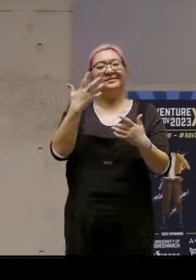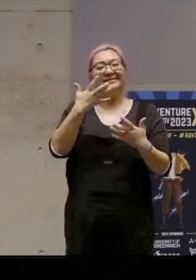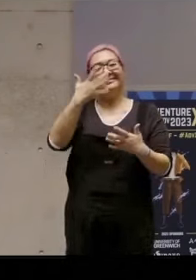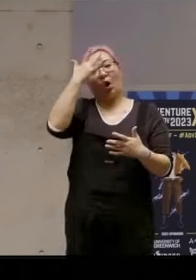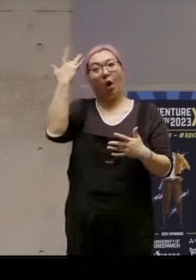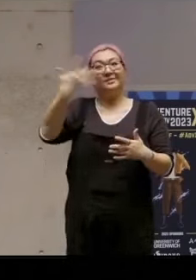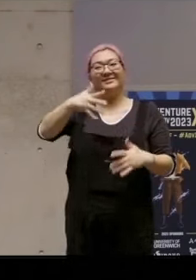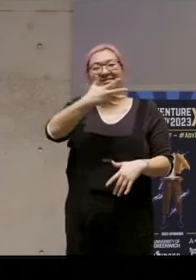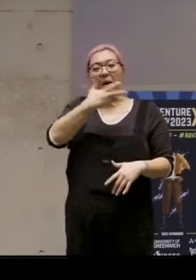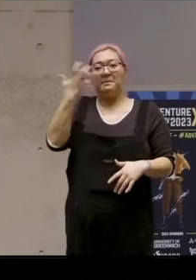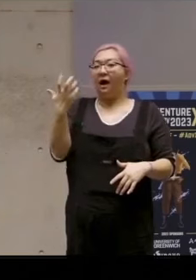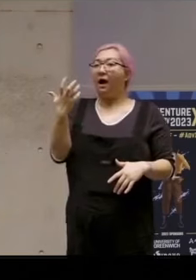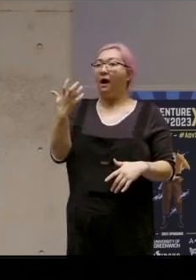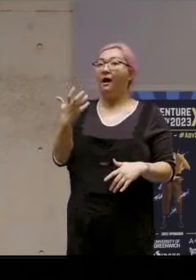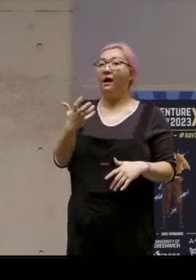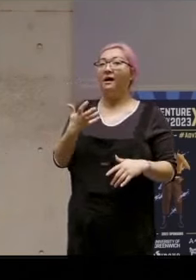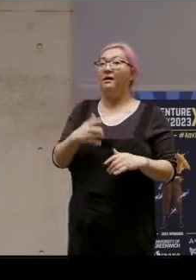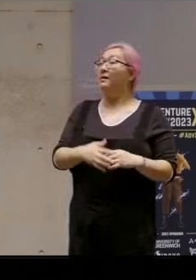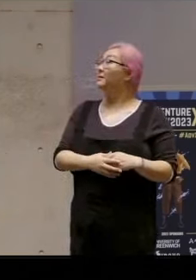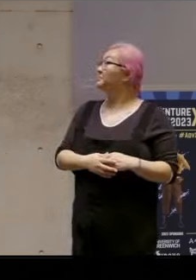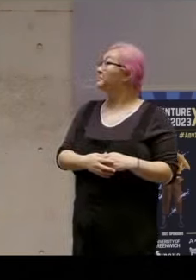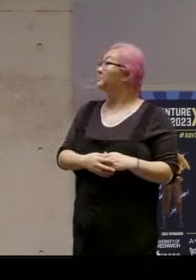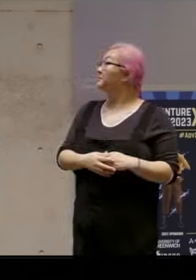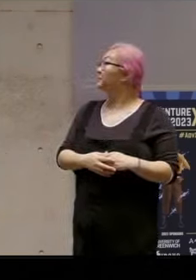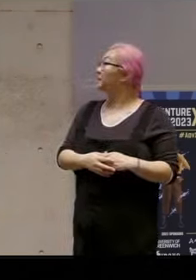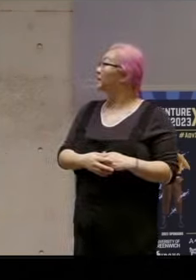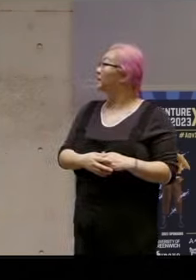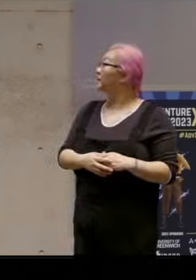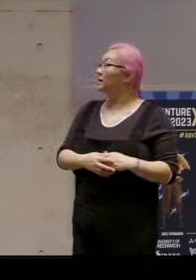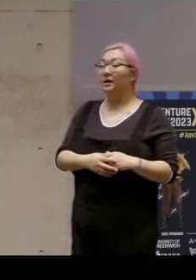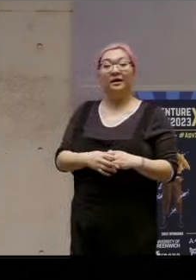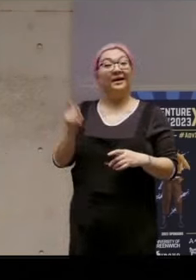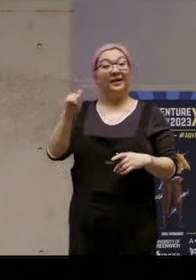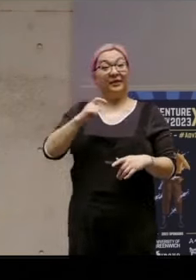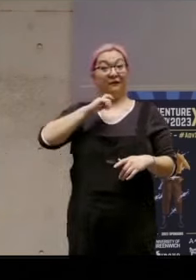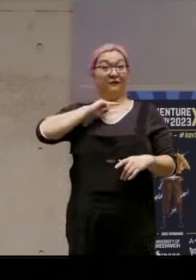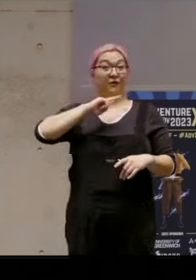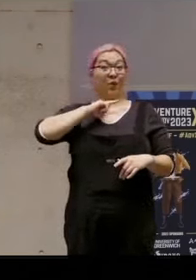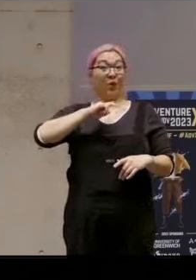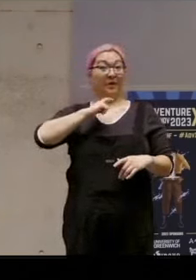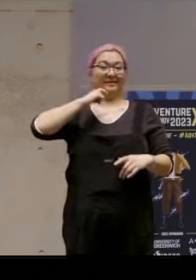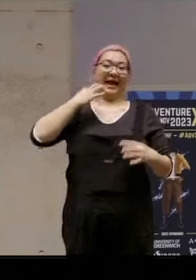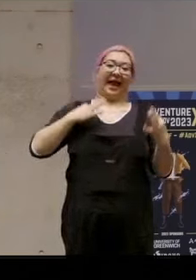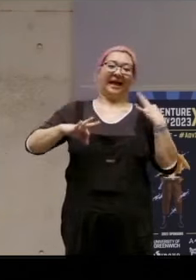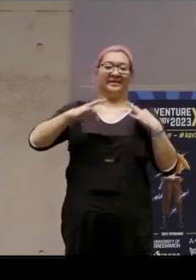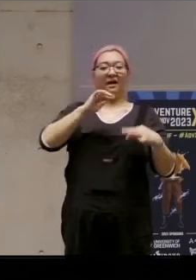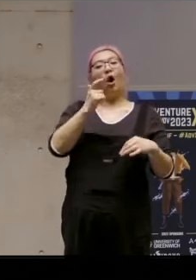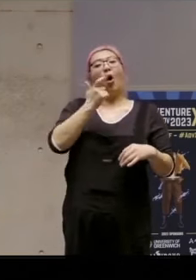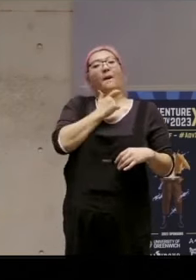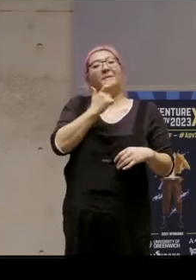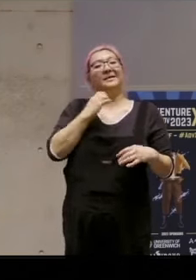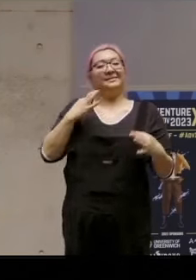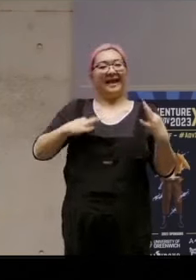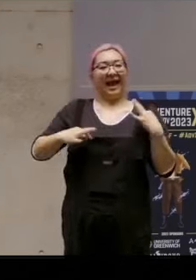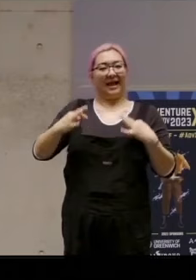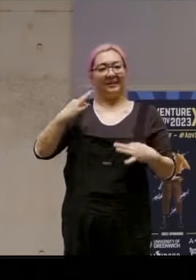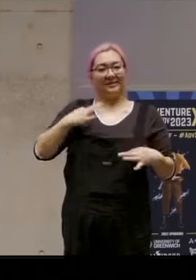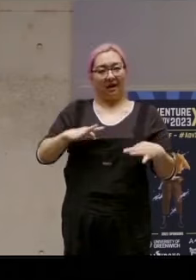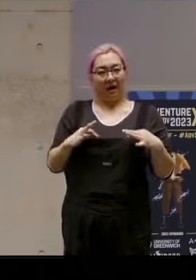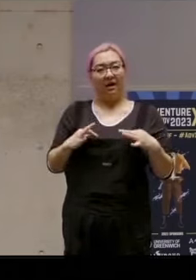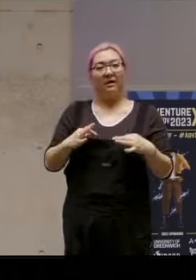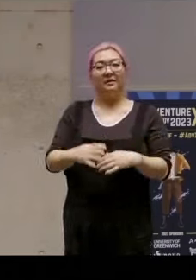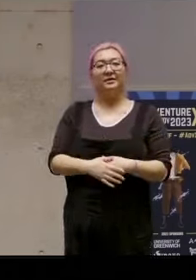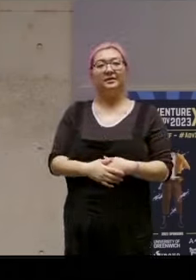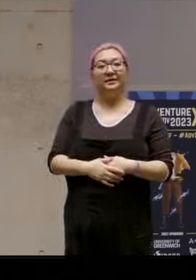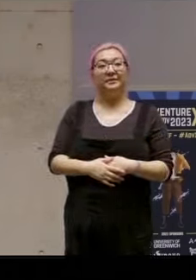Leto, another comedian, Zdenek Izar, bestows his talent into a point-and-click title, but not for only the